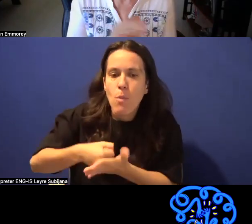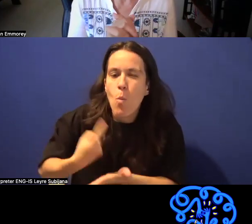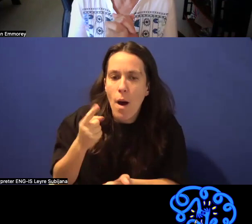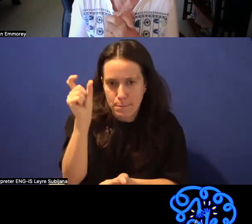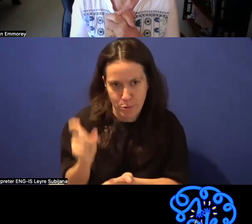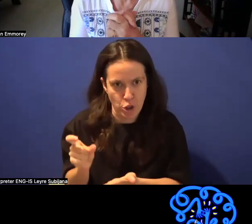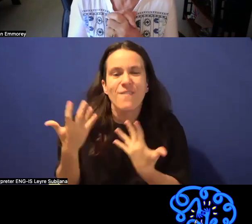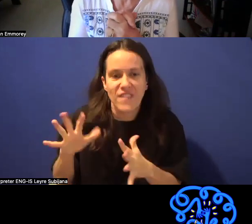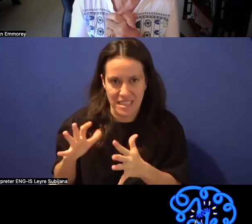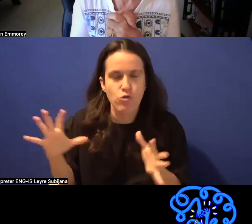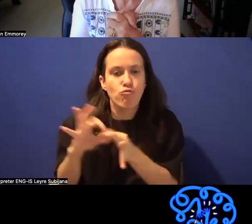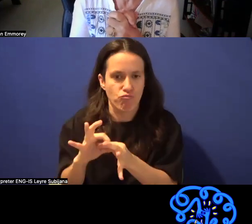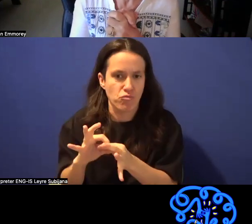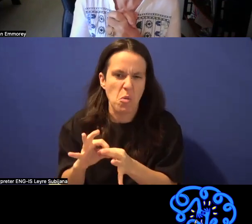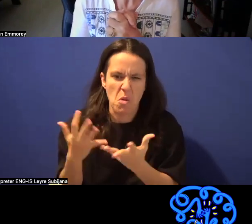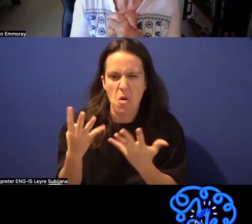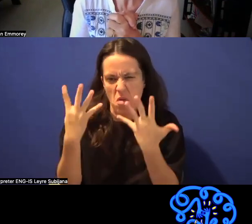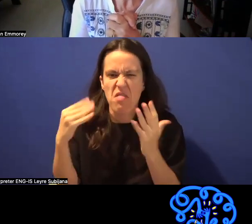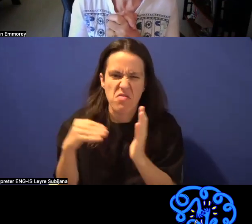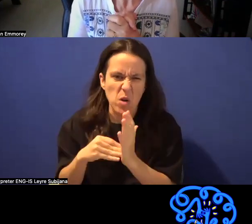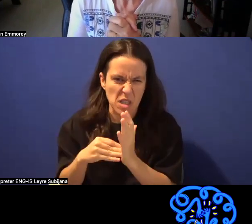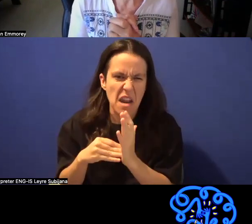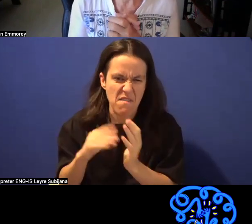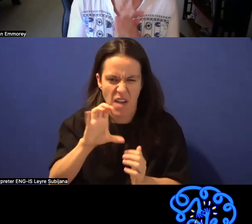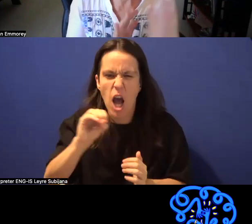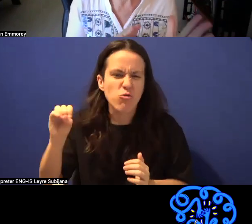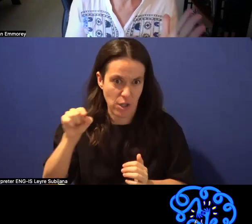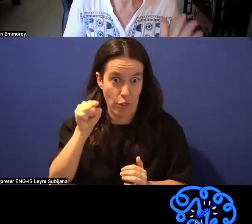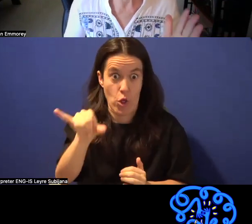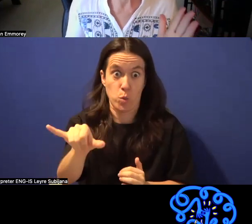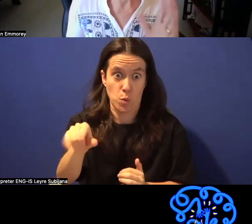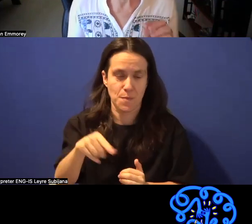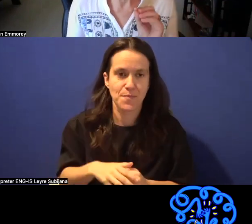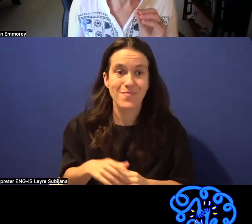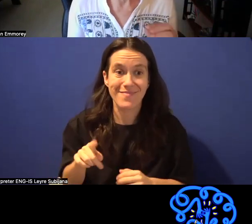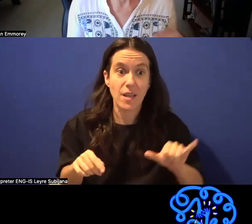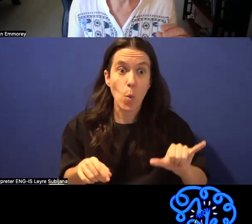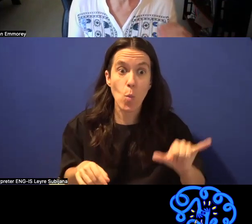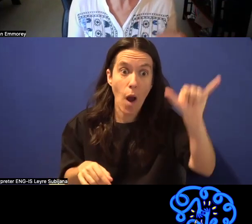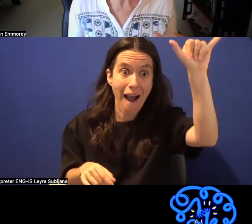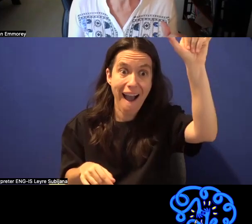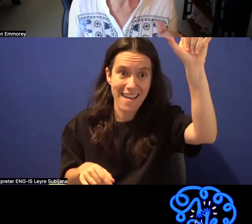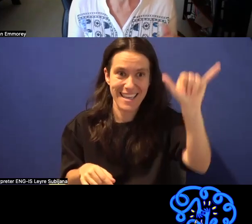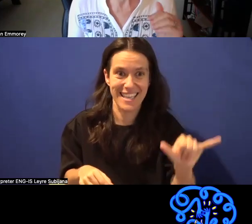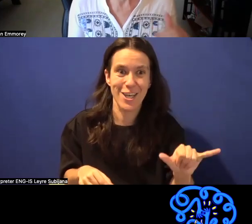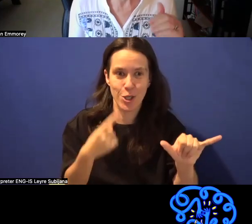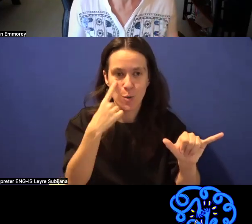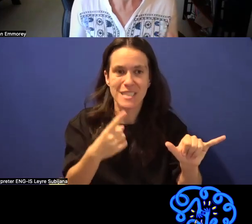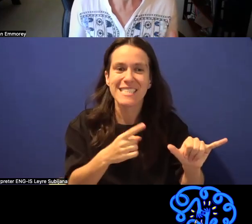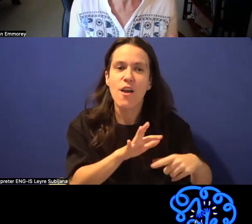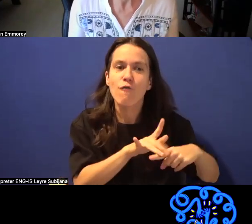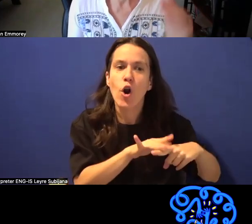9,500 of those semantic related pairs. And then on the y-axis here, you see the phonological coding. So near means that they were